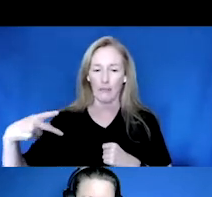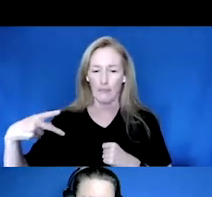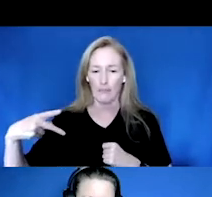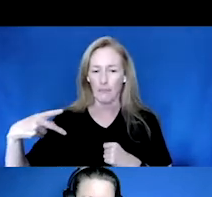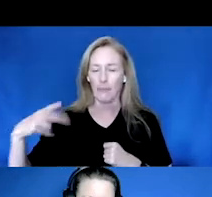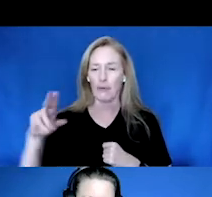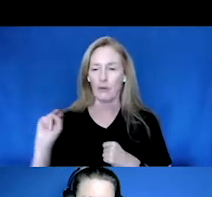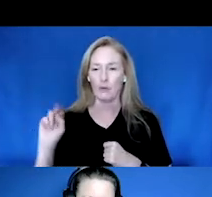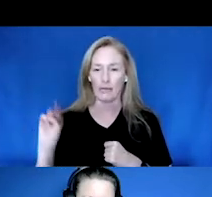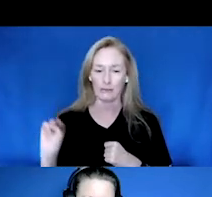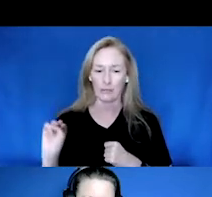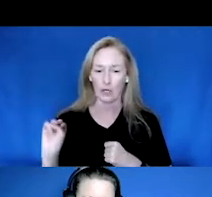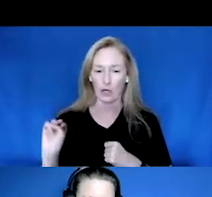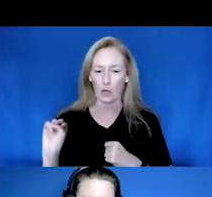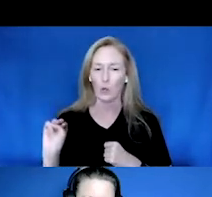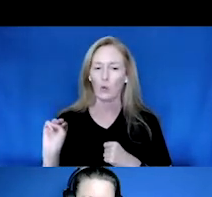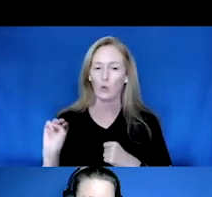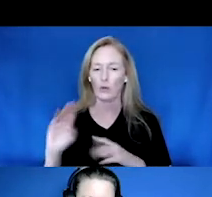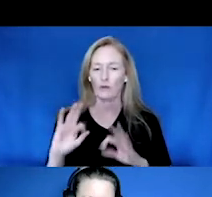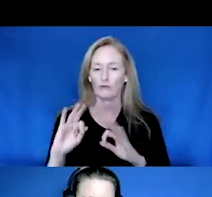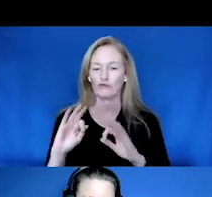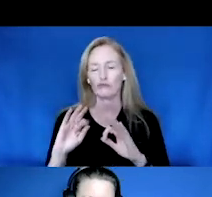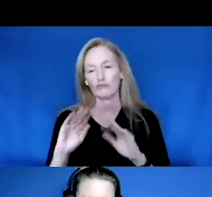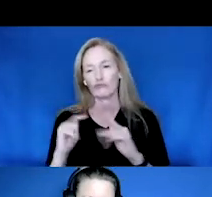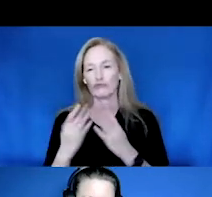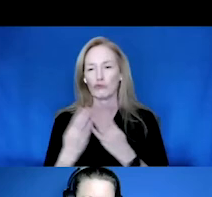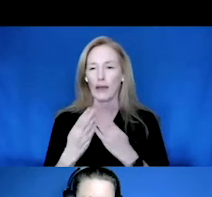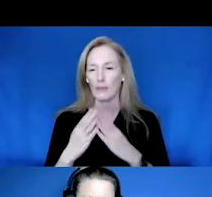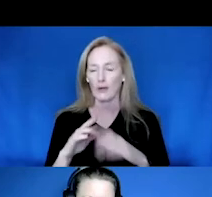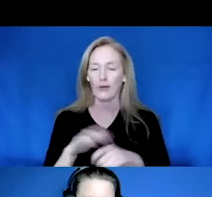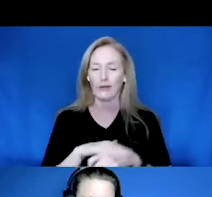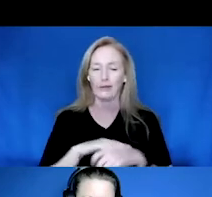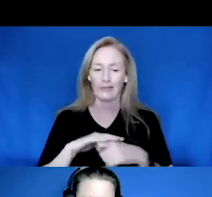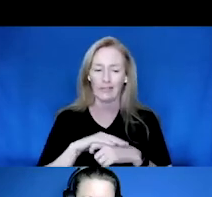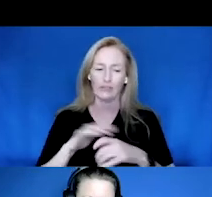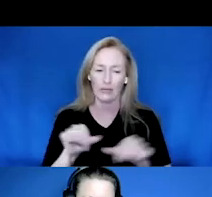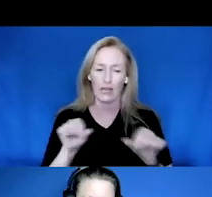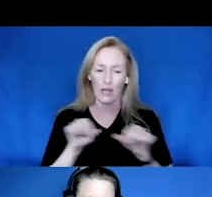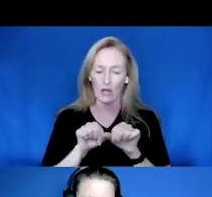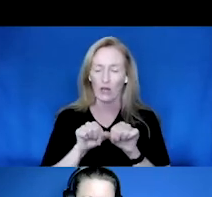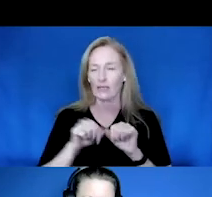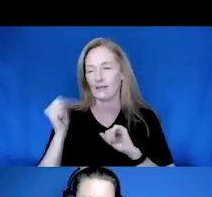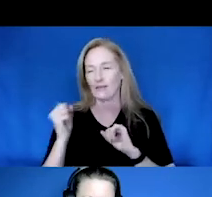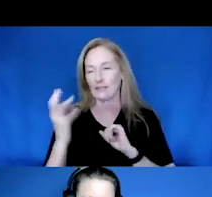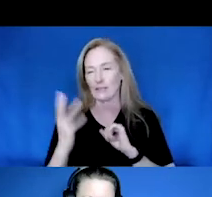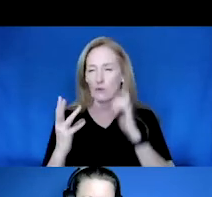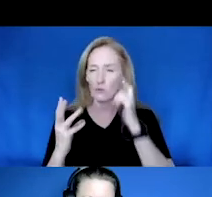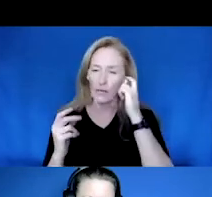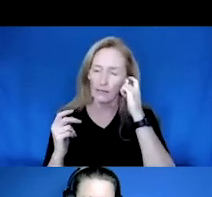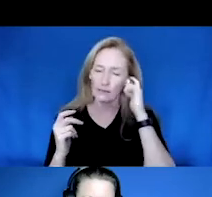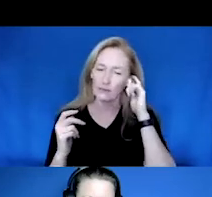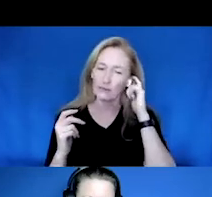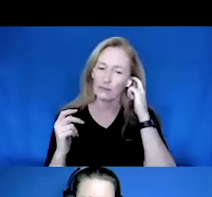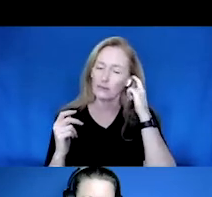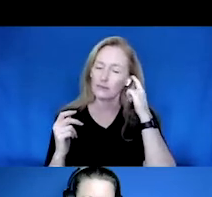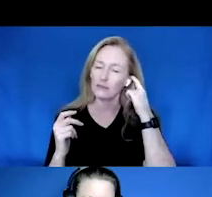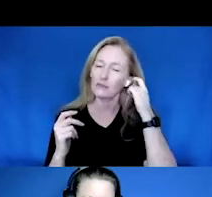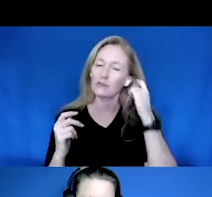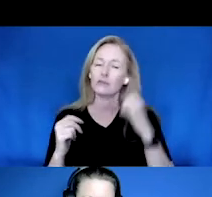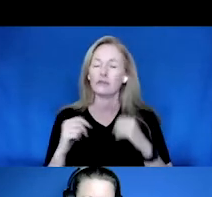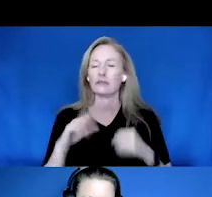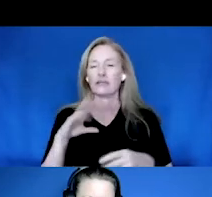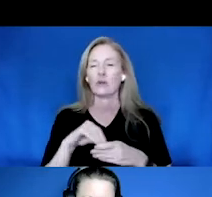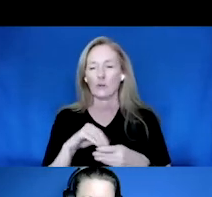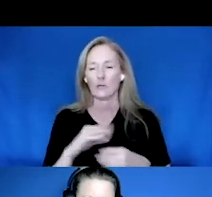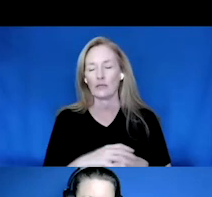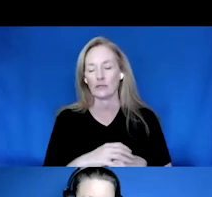Southwest. So we're also, what the tribes also said was, we recommend these funds